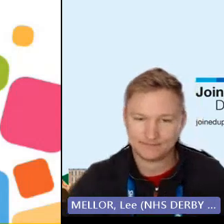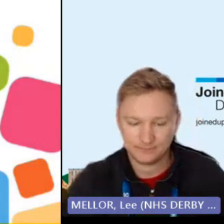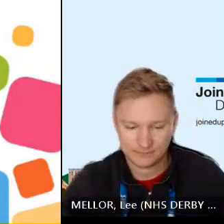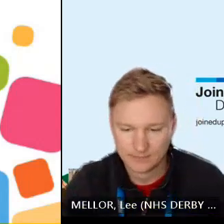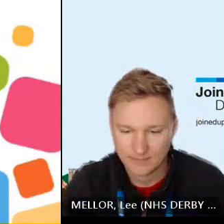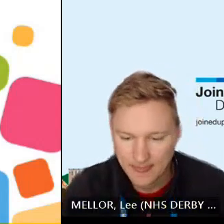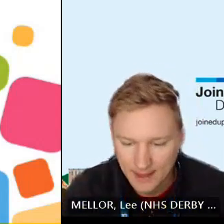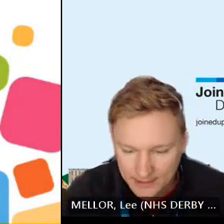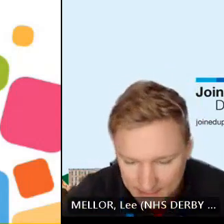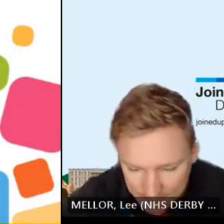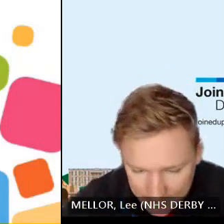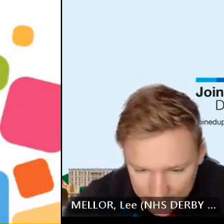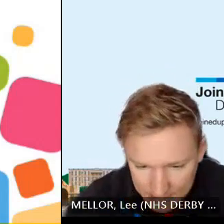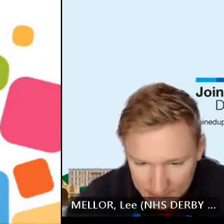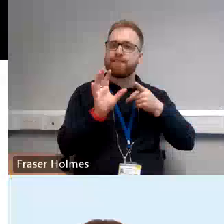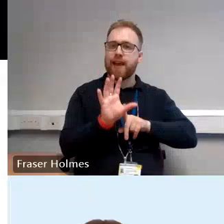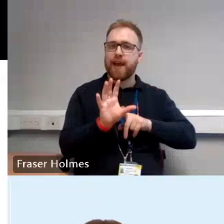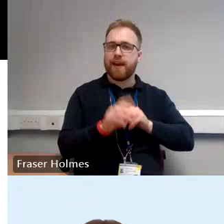Faye.